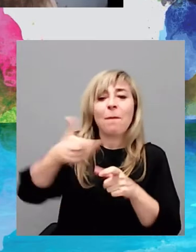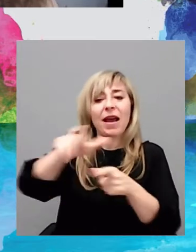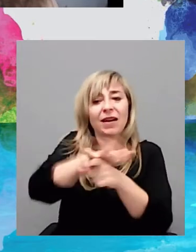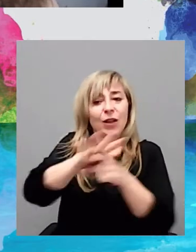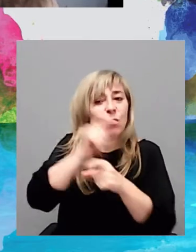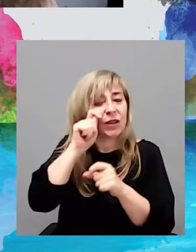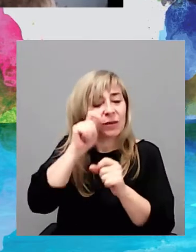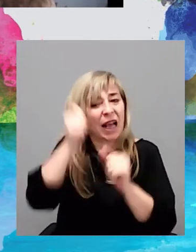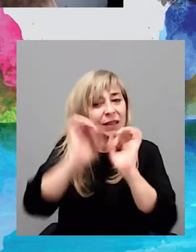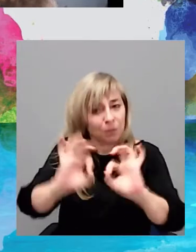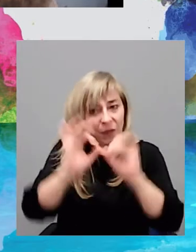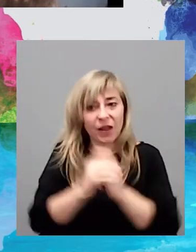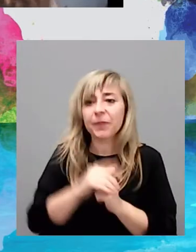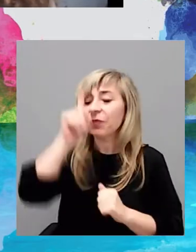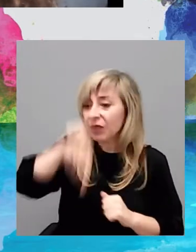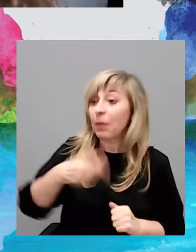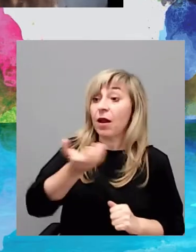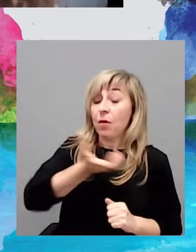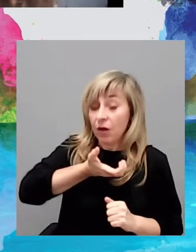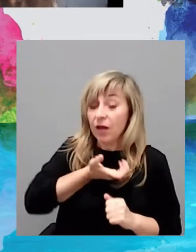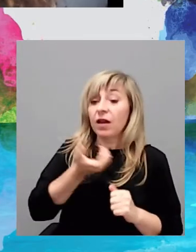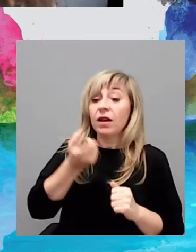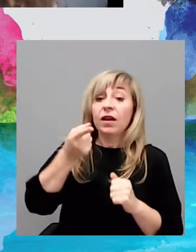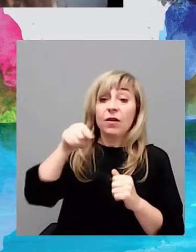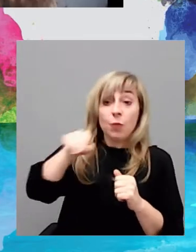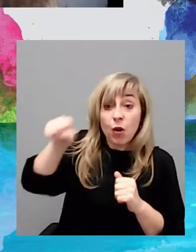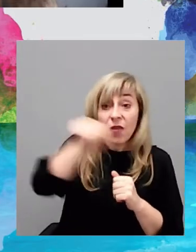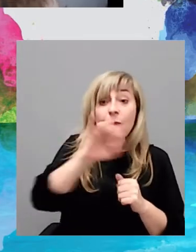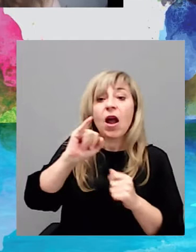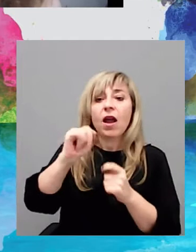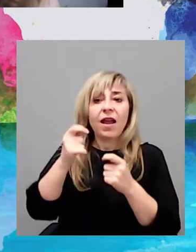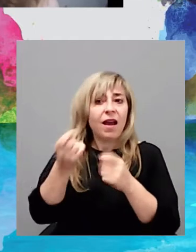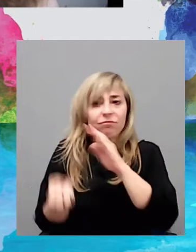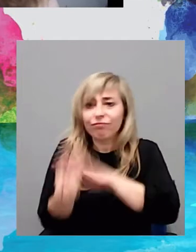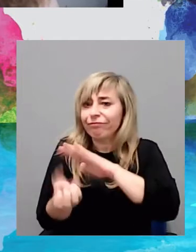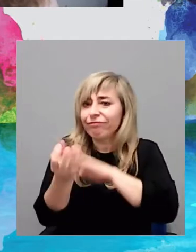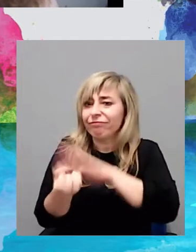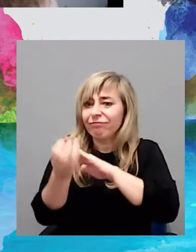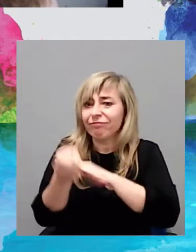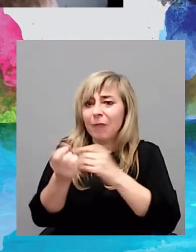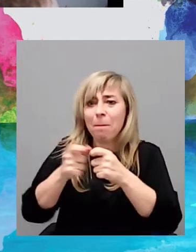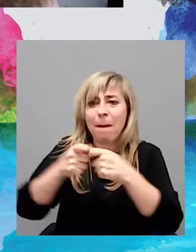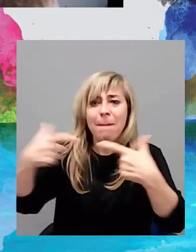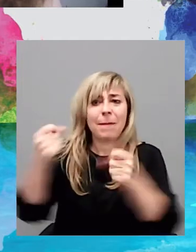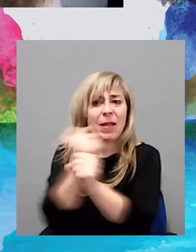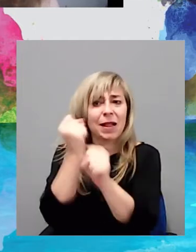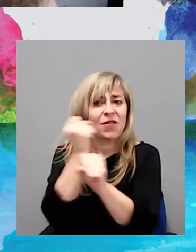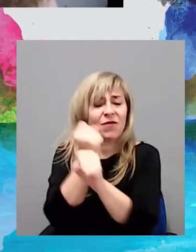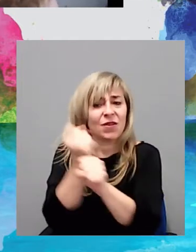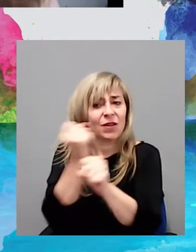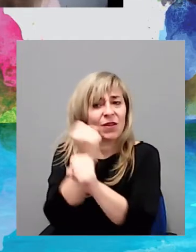And also to favor the economic development of the of municipalities and to generate employment.